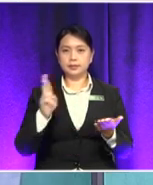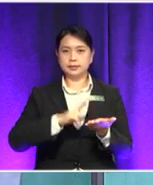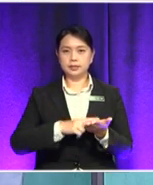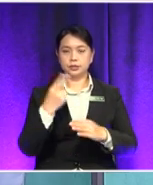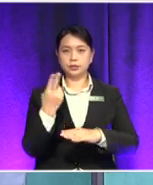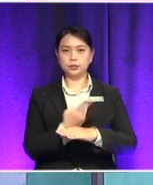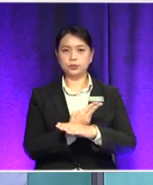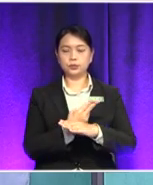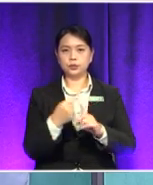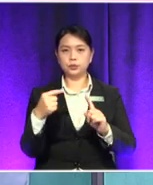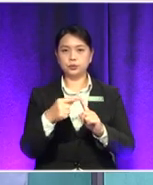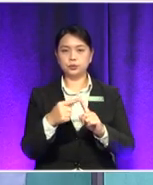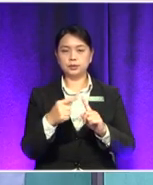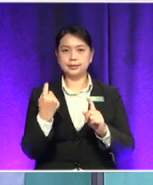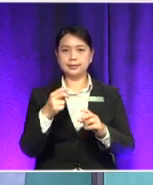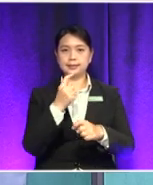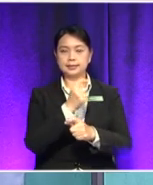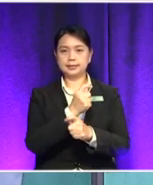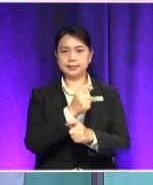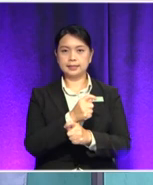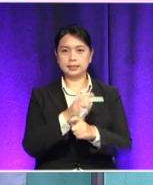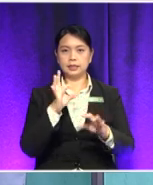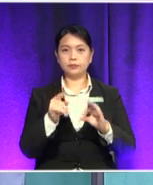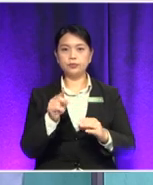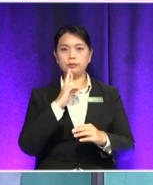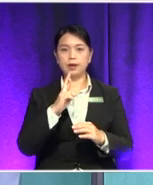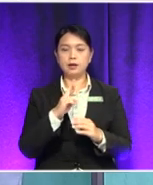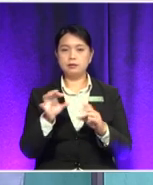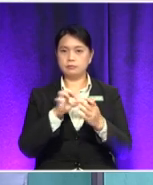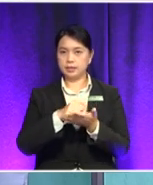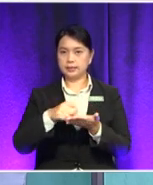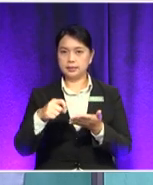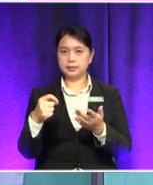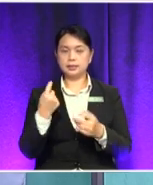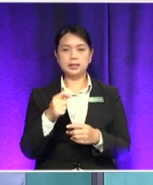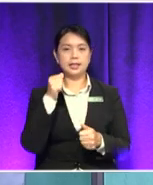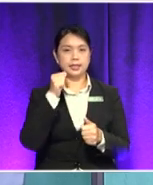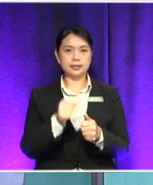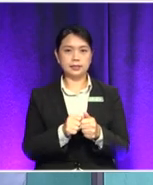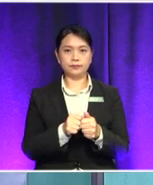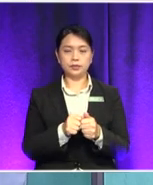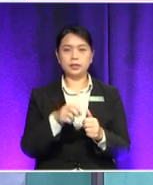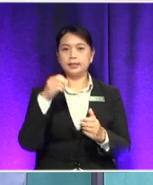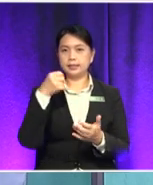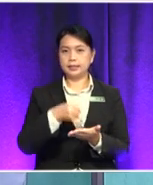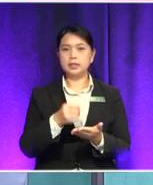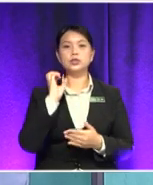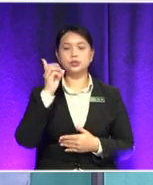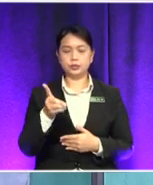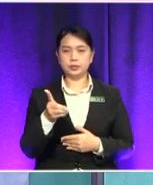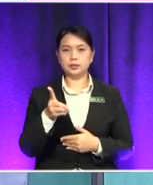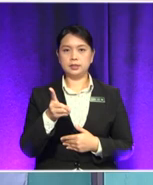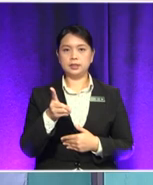given task. So if you are writing the letter to the editor, it should be informal way. You cannot